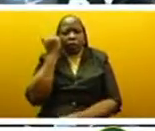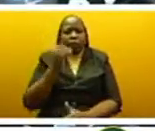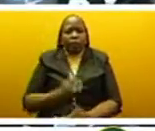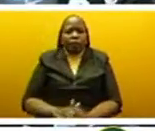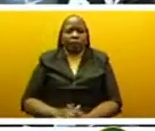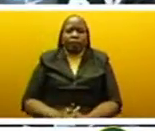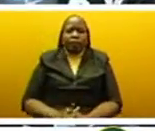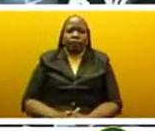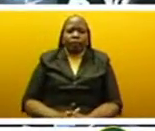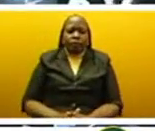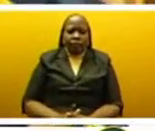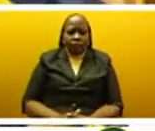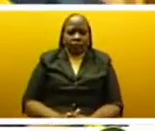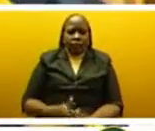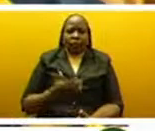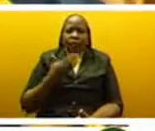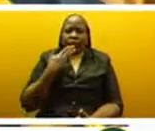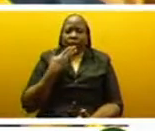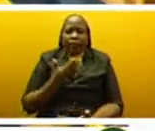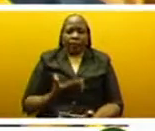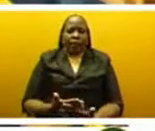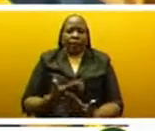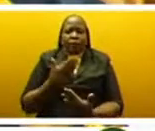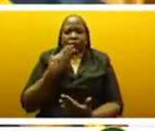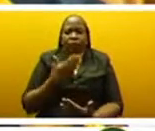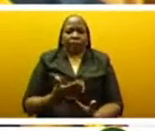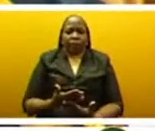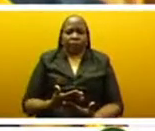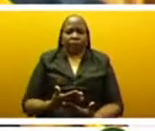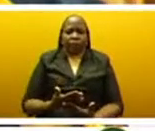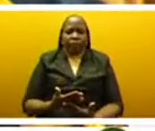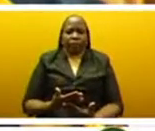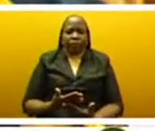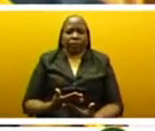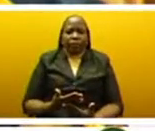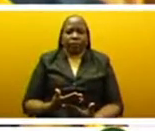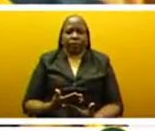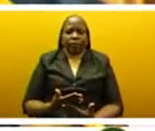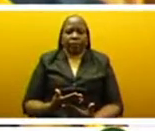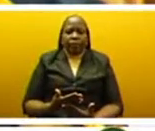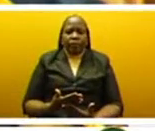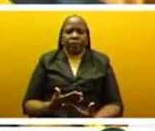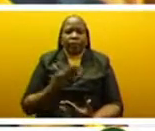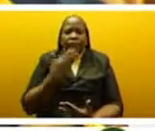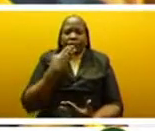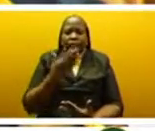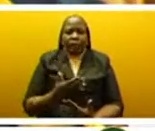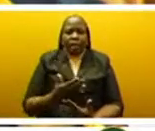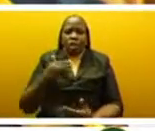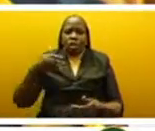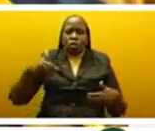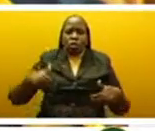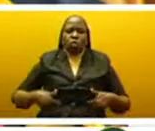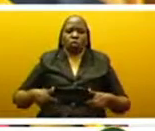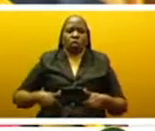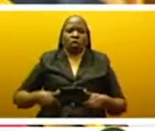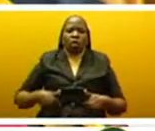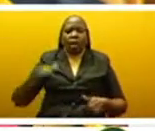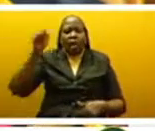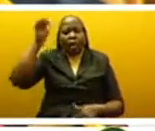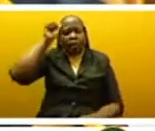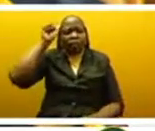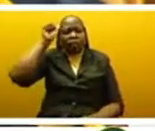Thank you. We will have the third petitioner, Youth Advocacy Africa, and Peter Kirika.